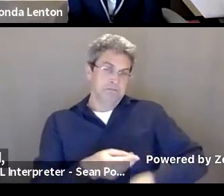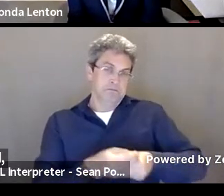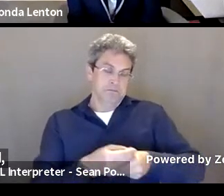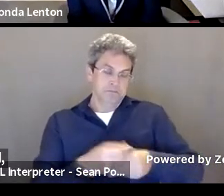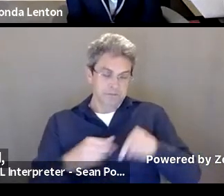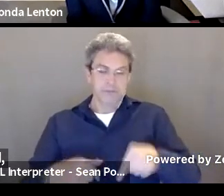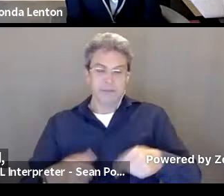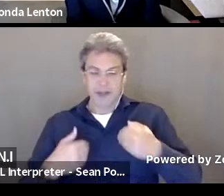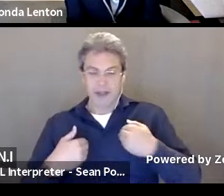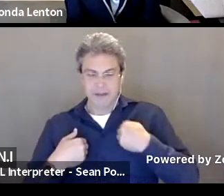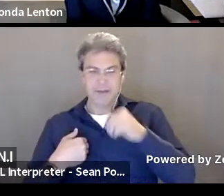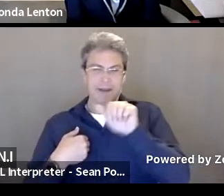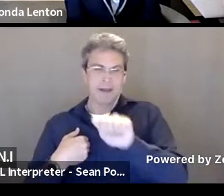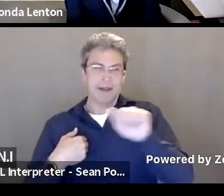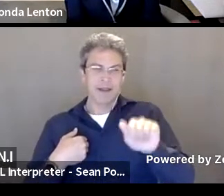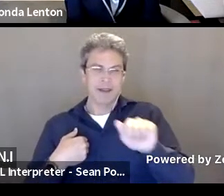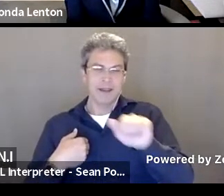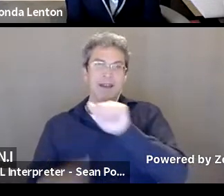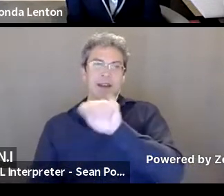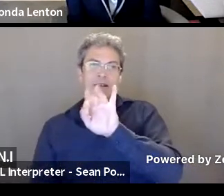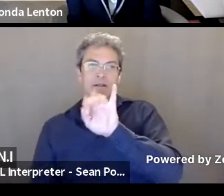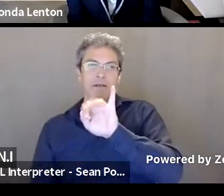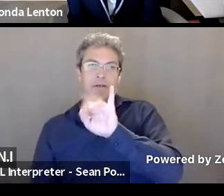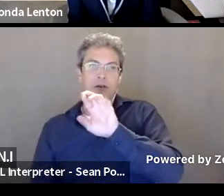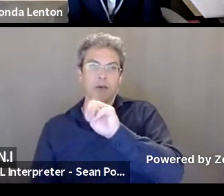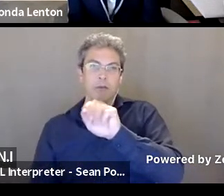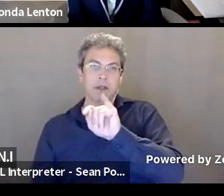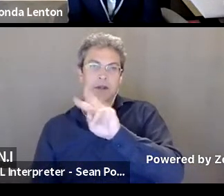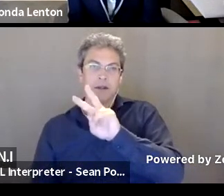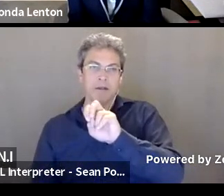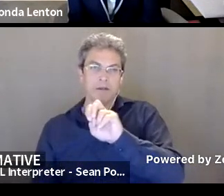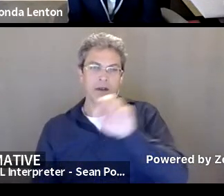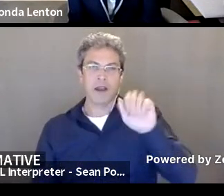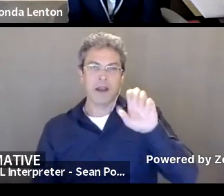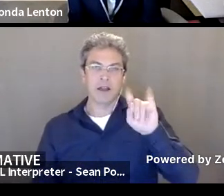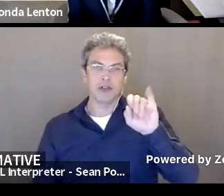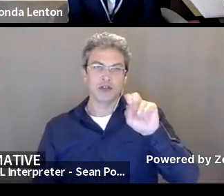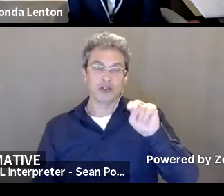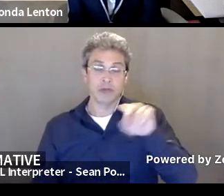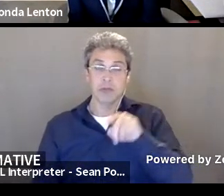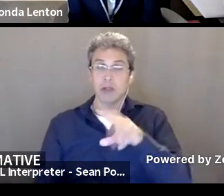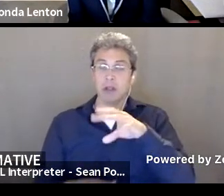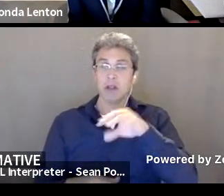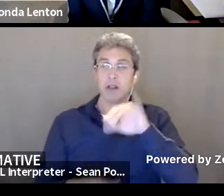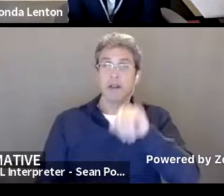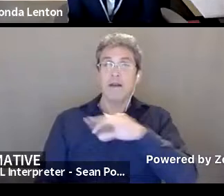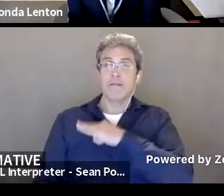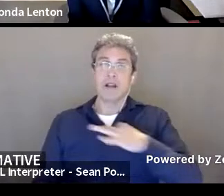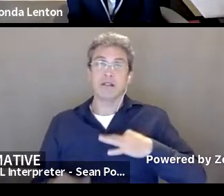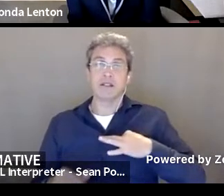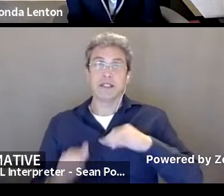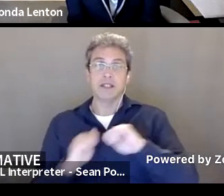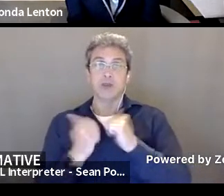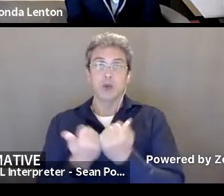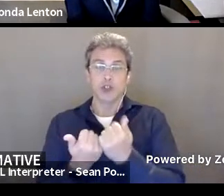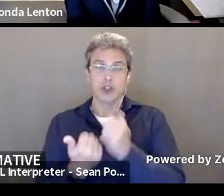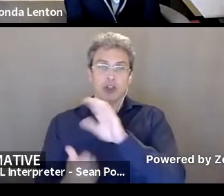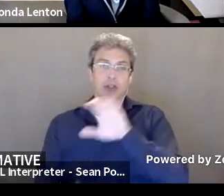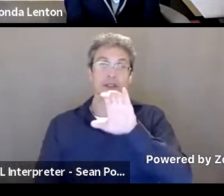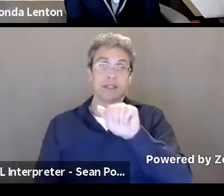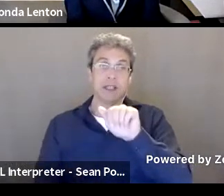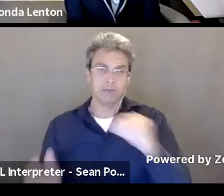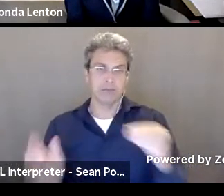action policy that's part of the Faculty Association collective agreement. And this year we're undertaking